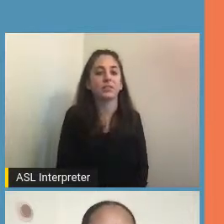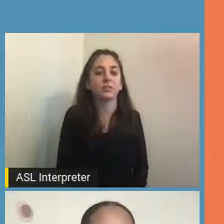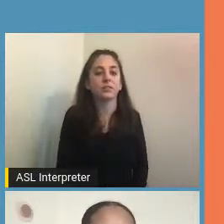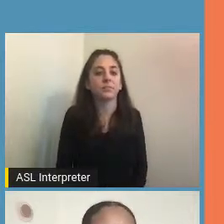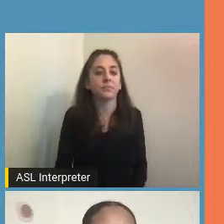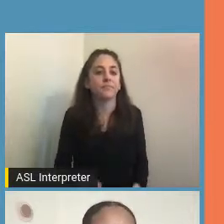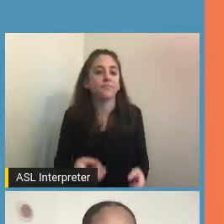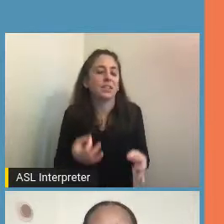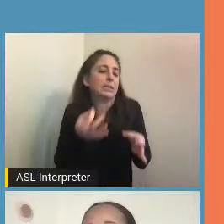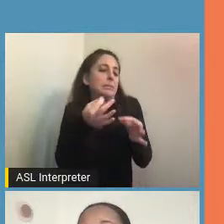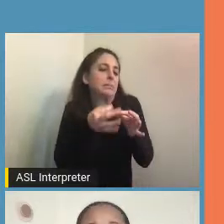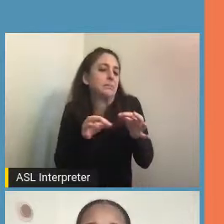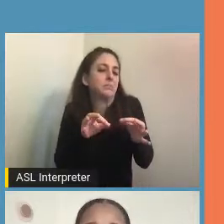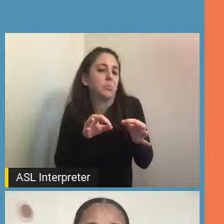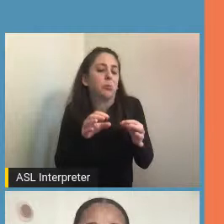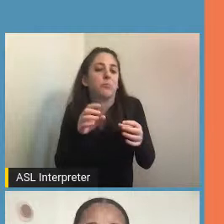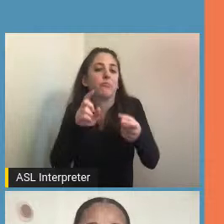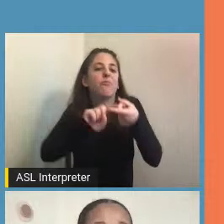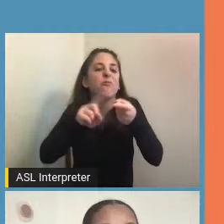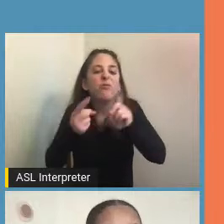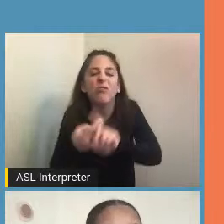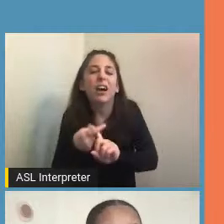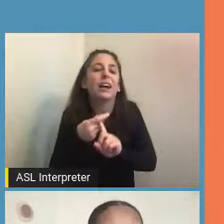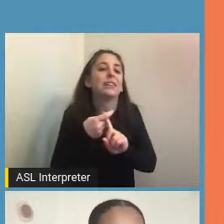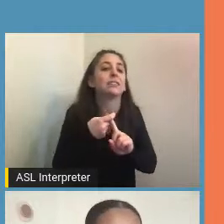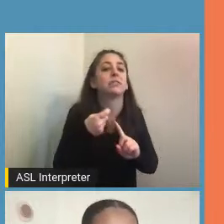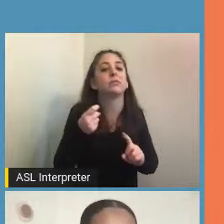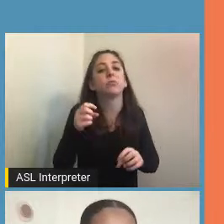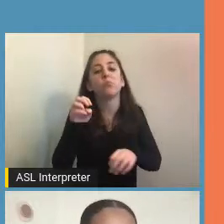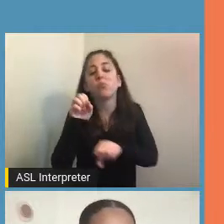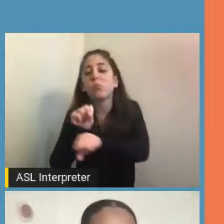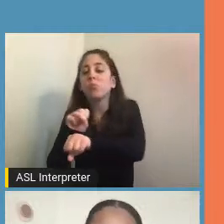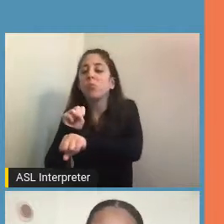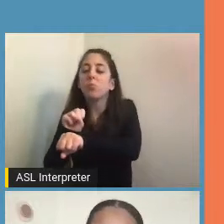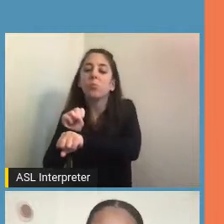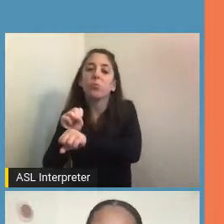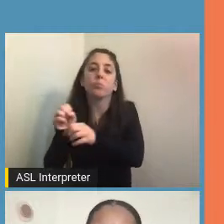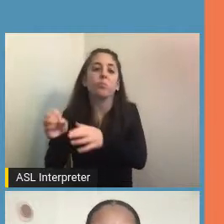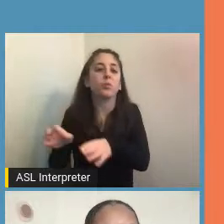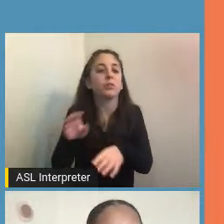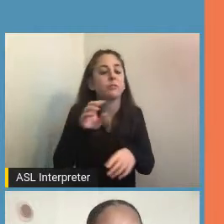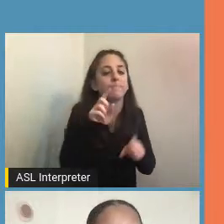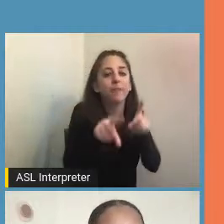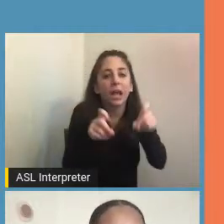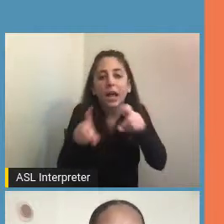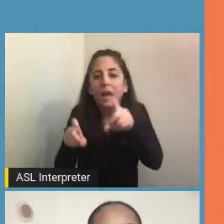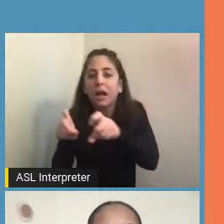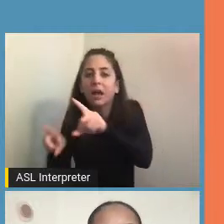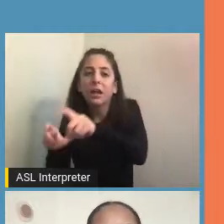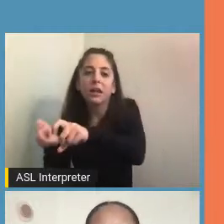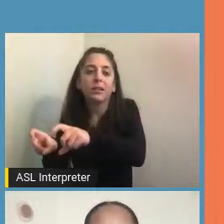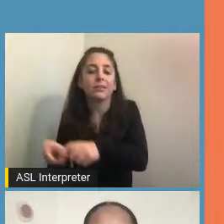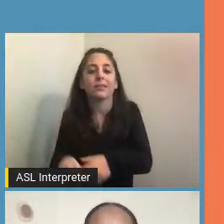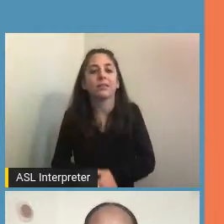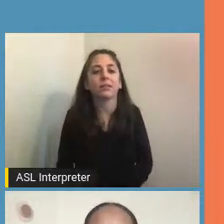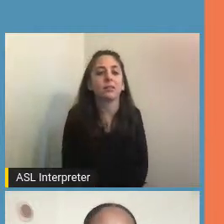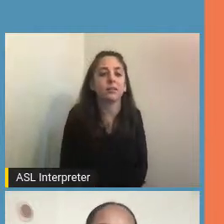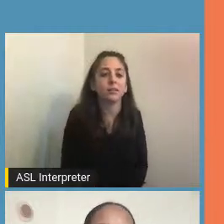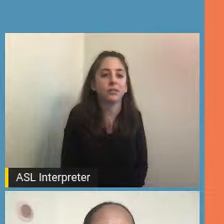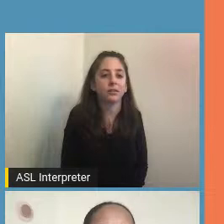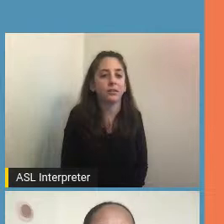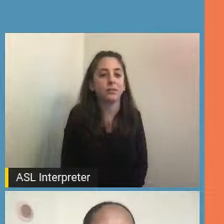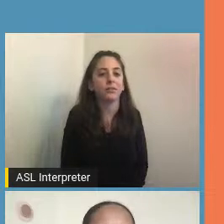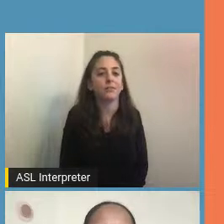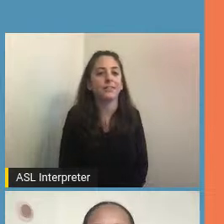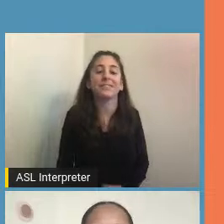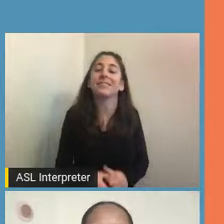simple ask to your friends, ask to your colleagues. Make sure you retweet the museum today because we're launching this, and make sure you tell